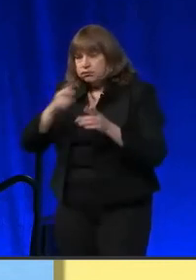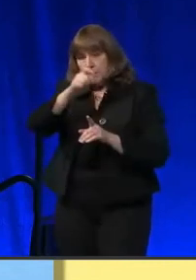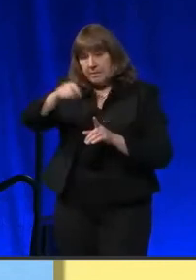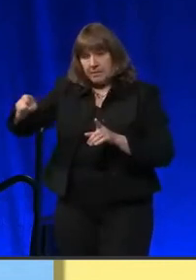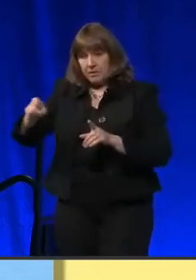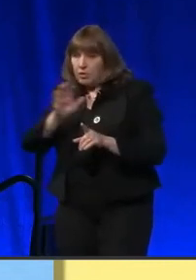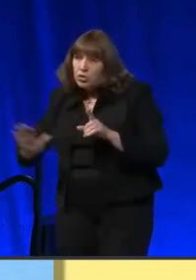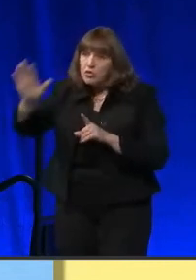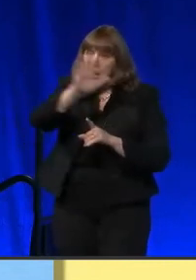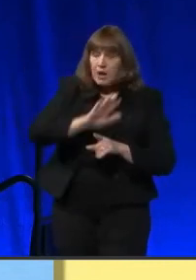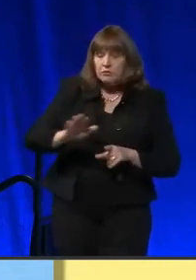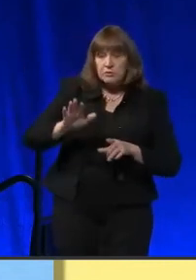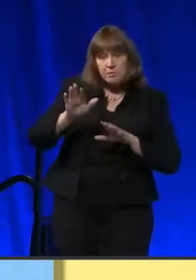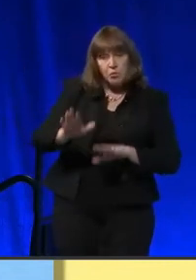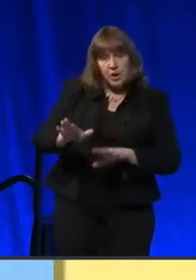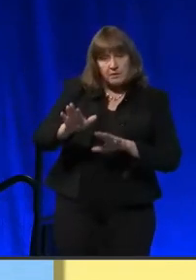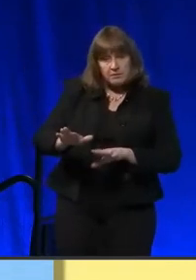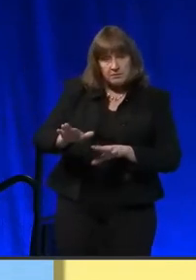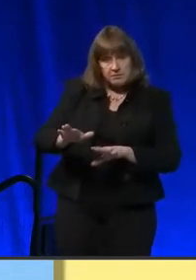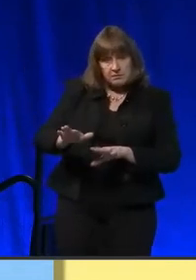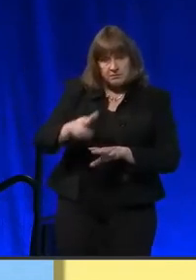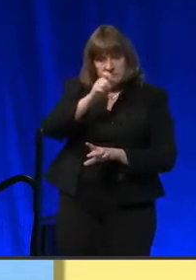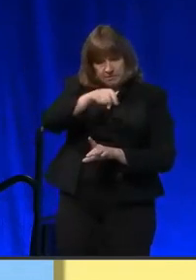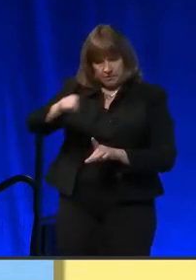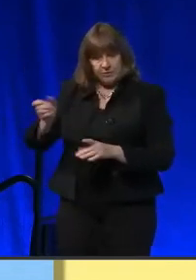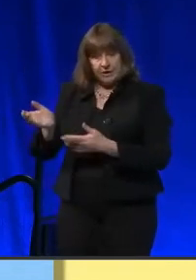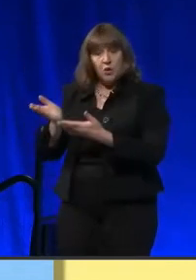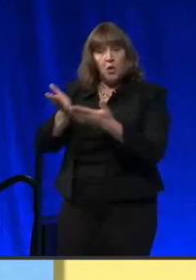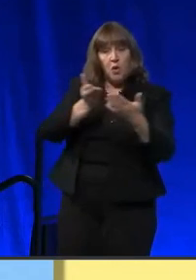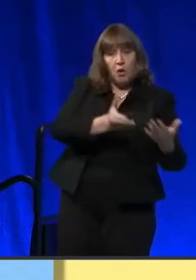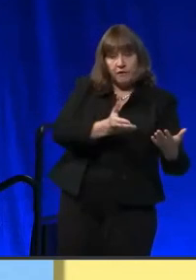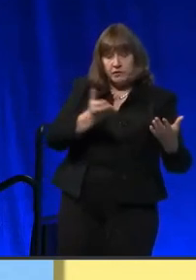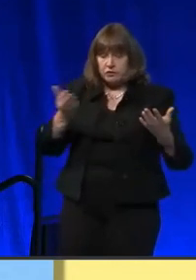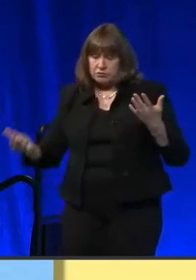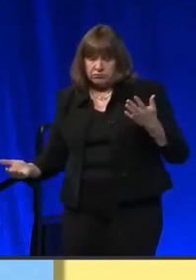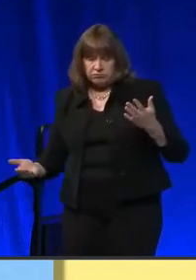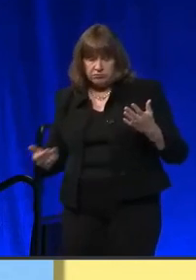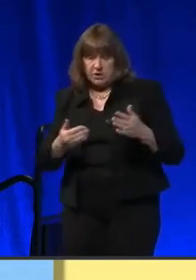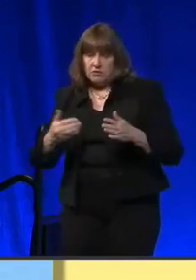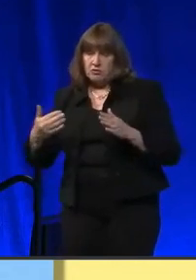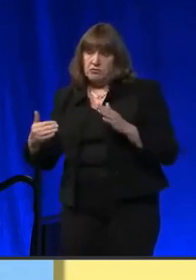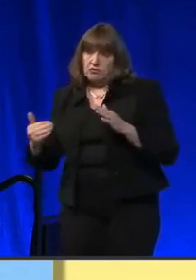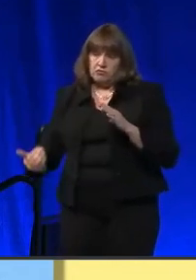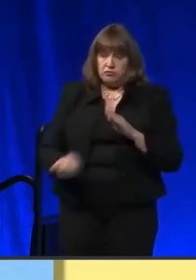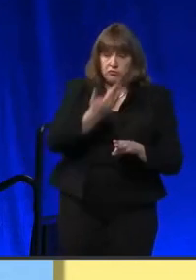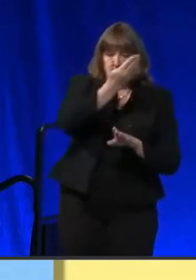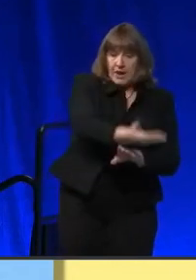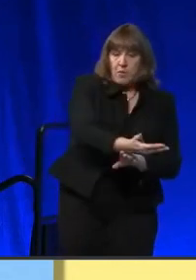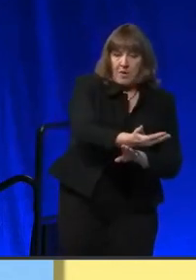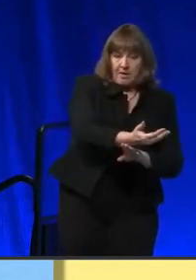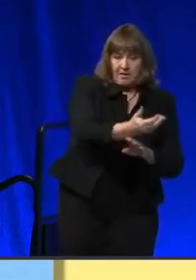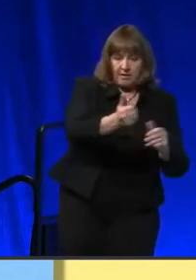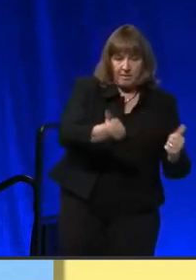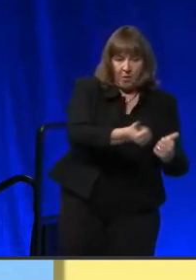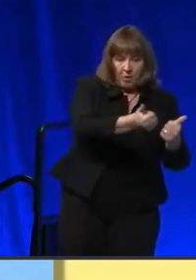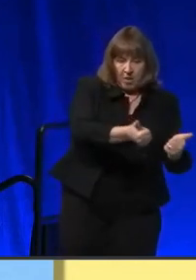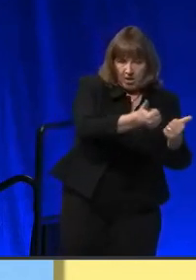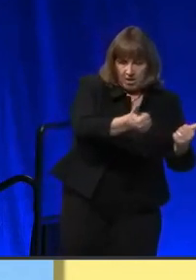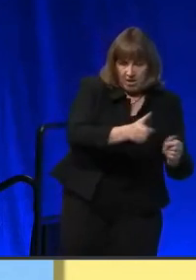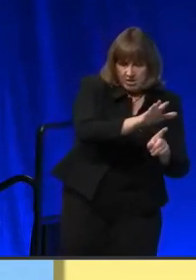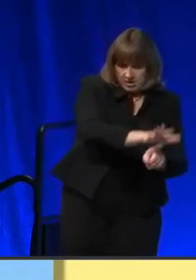Britain, people are being offered the choice between a right-wing, populist, dangerous